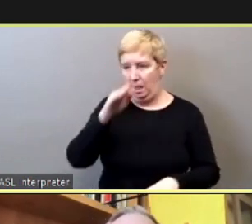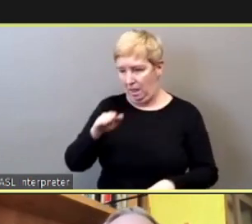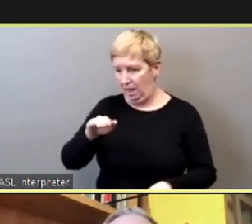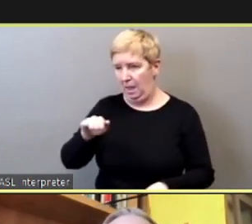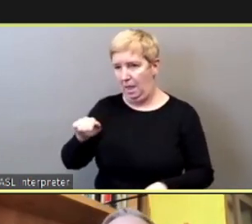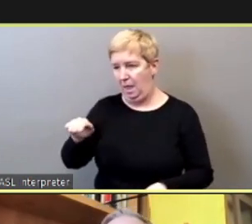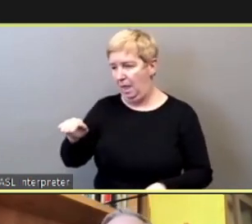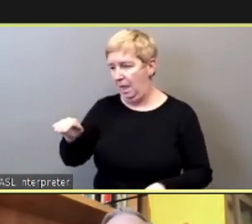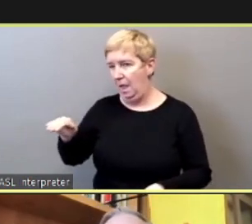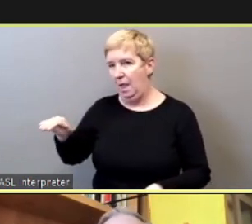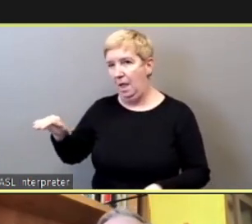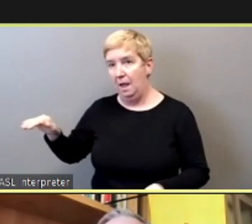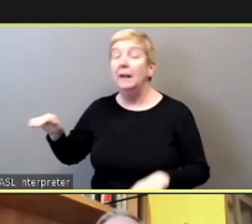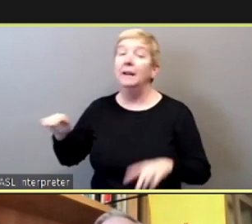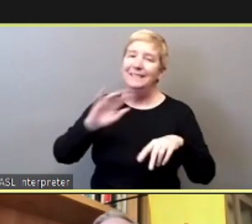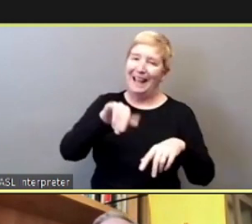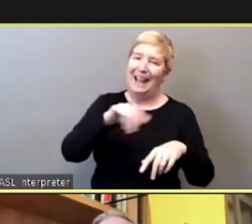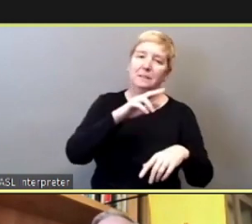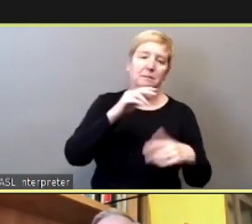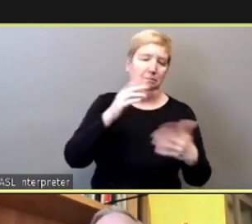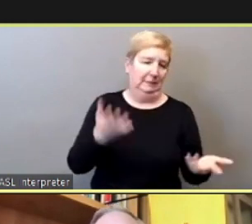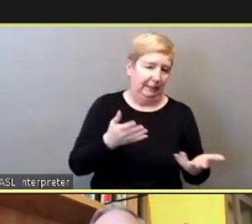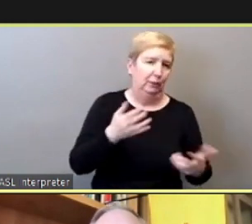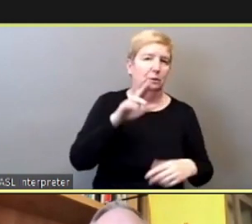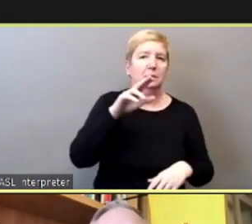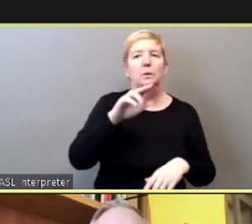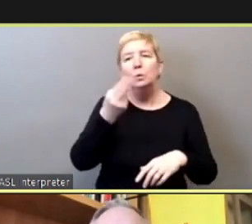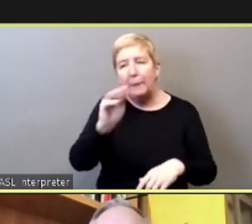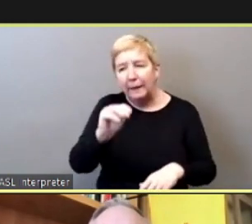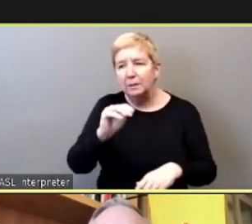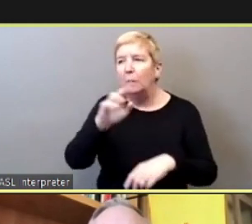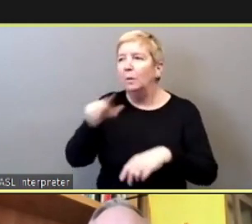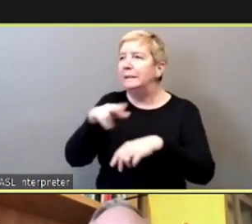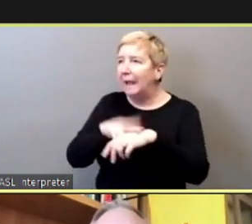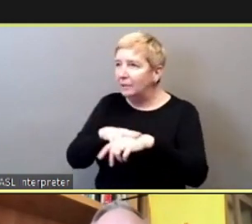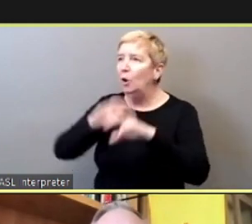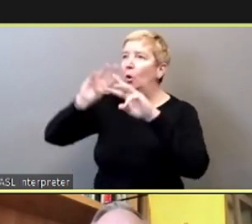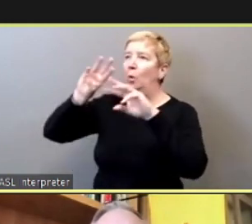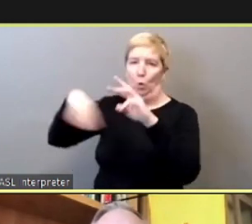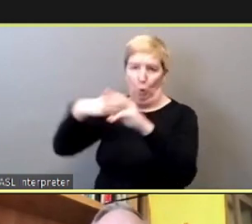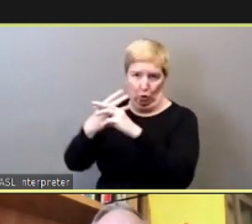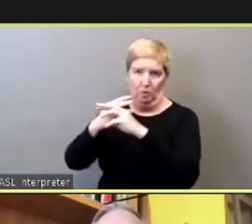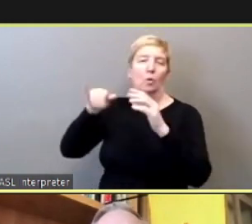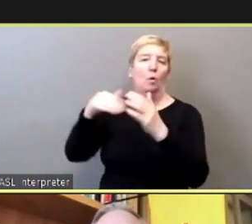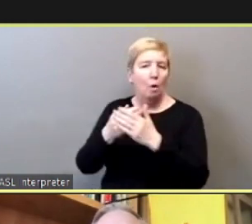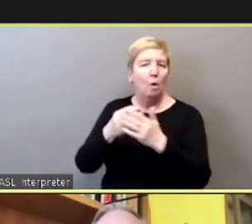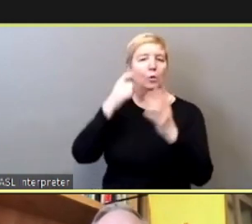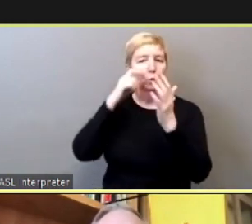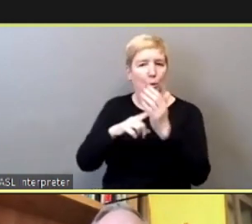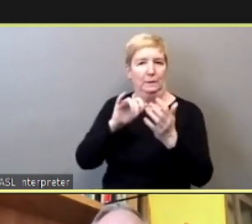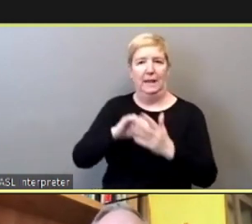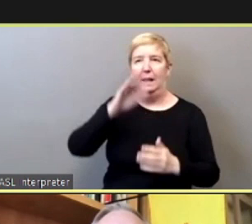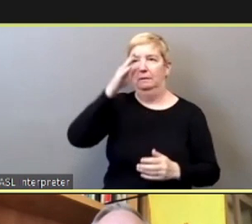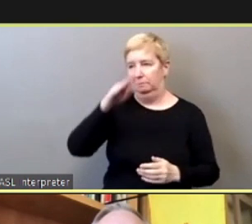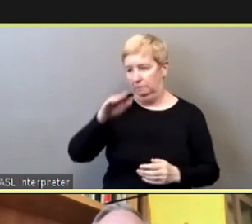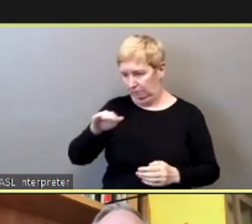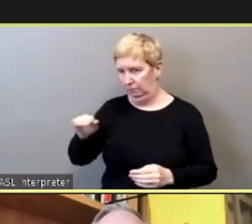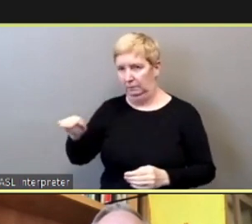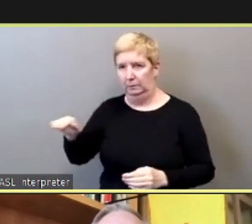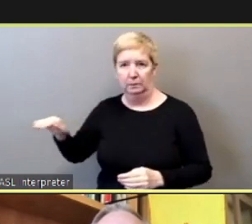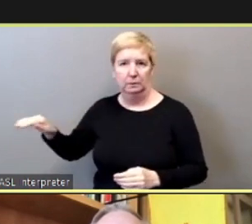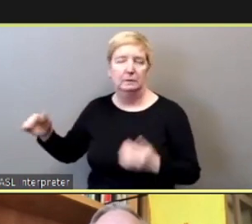out nationally and internationally. And so we will continue to watch and report to you. Okay, Alex, next slide,